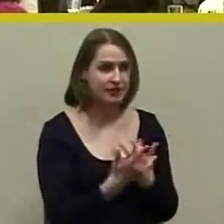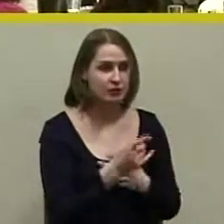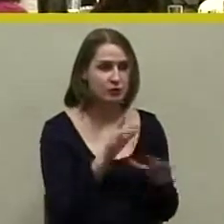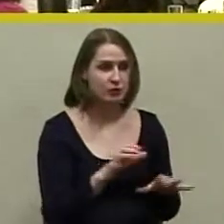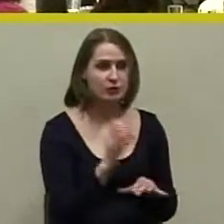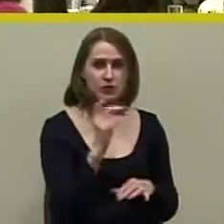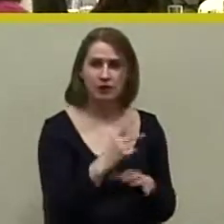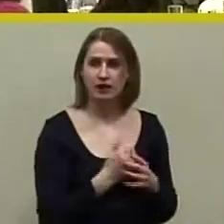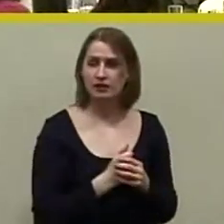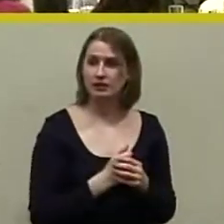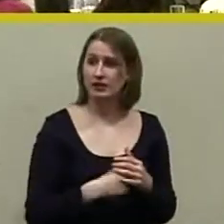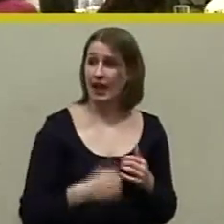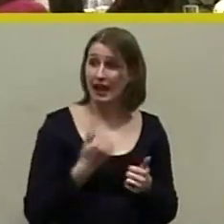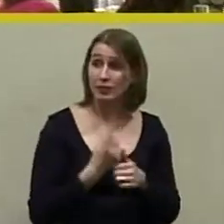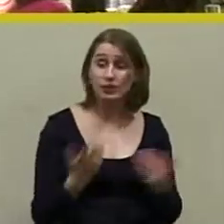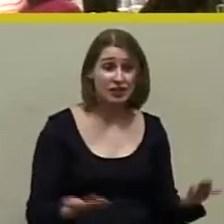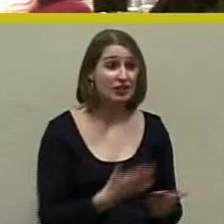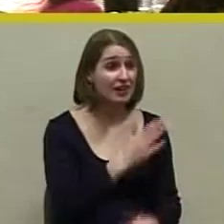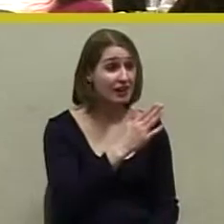here not used your best judgment?